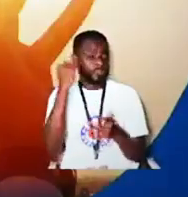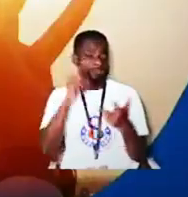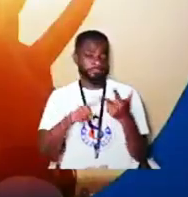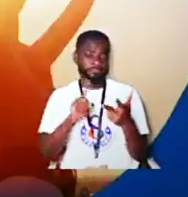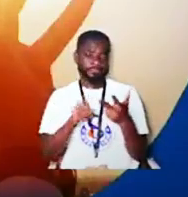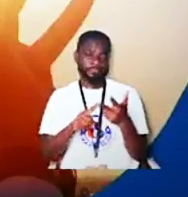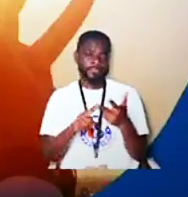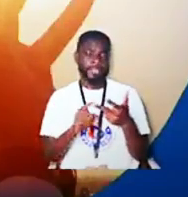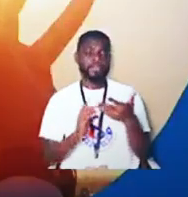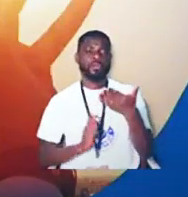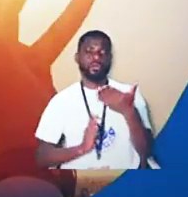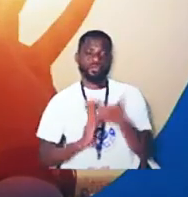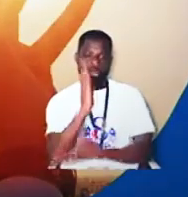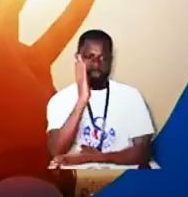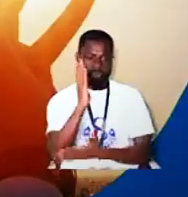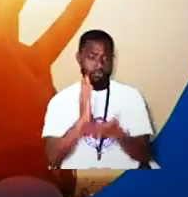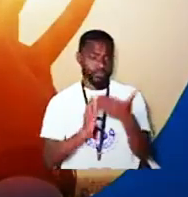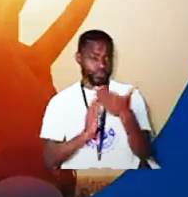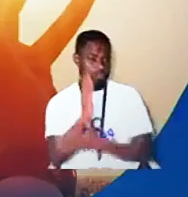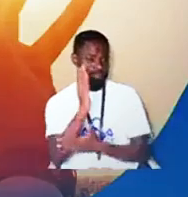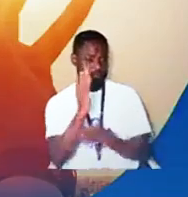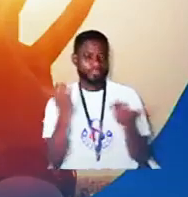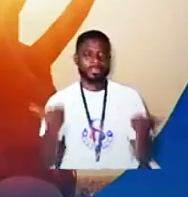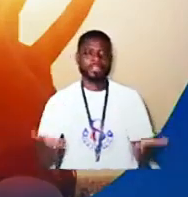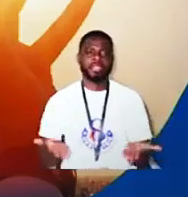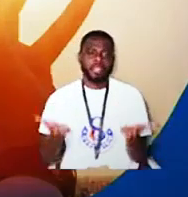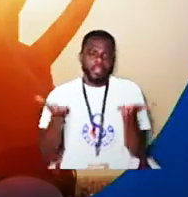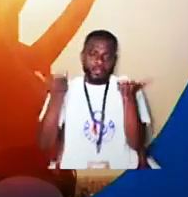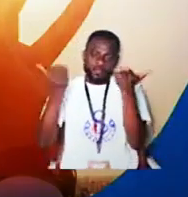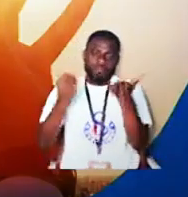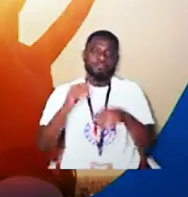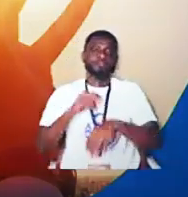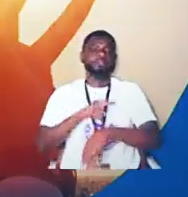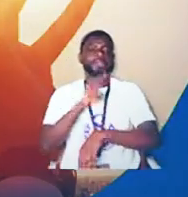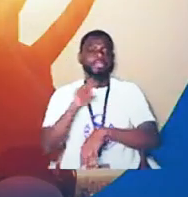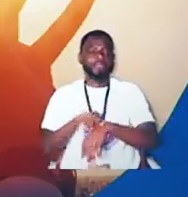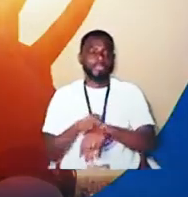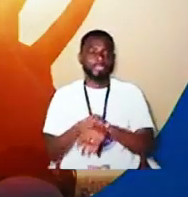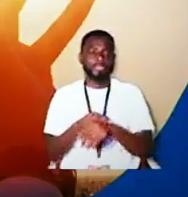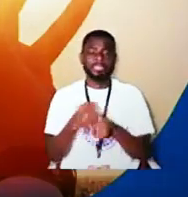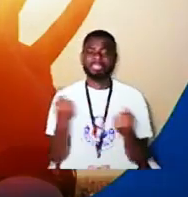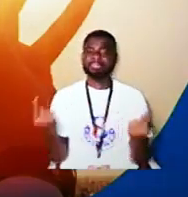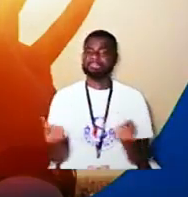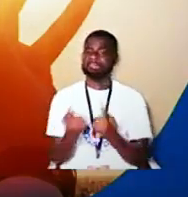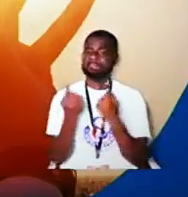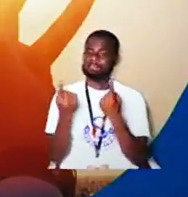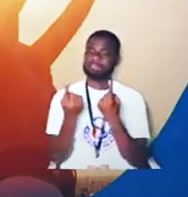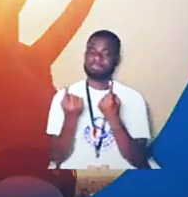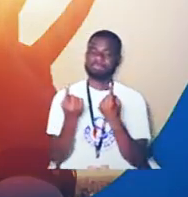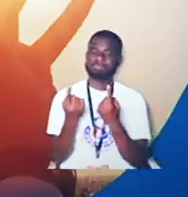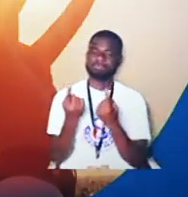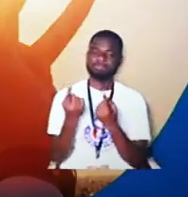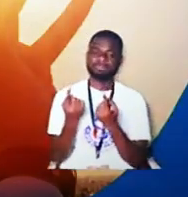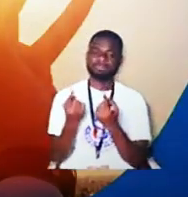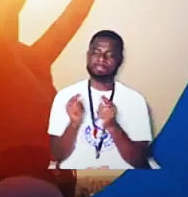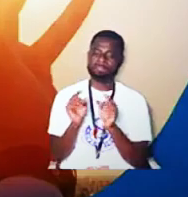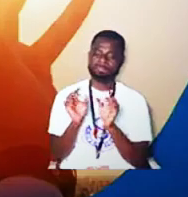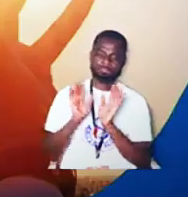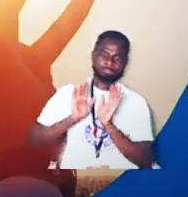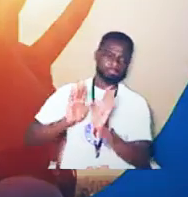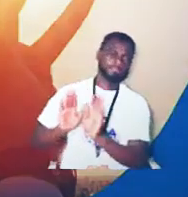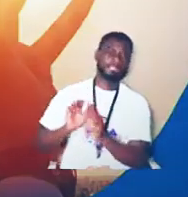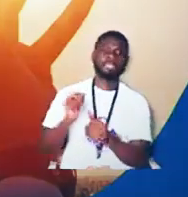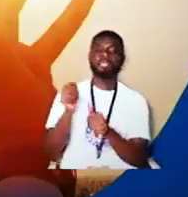righteousness exalts a nation. Sin is a reproach to any land.